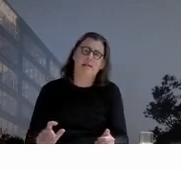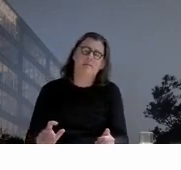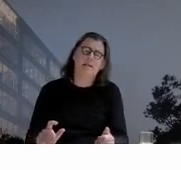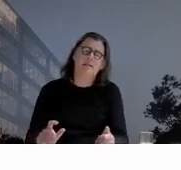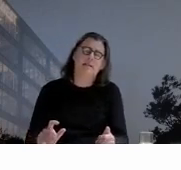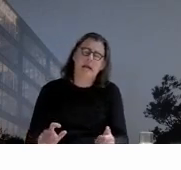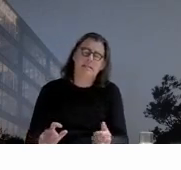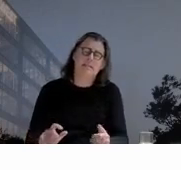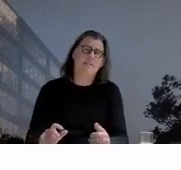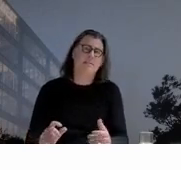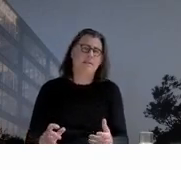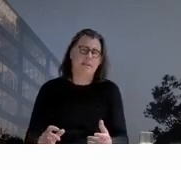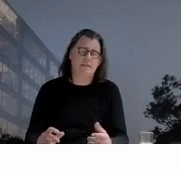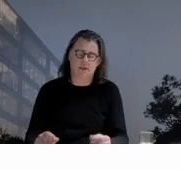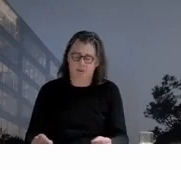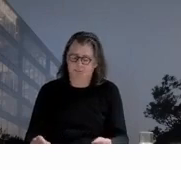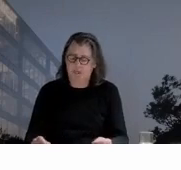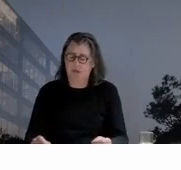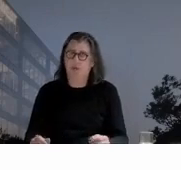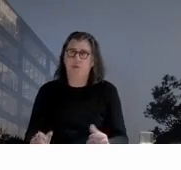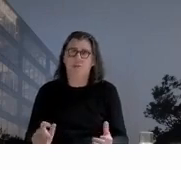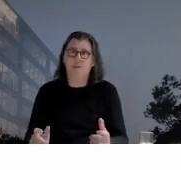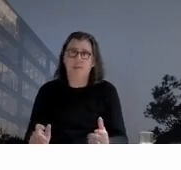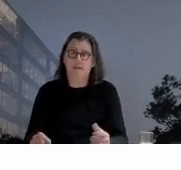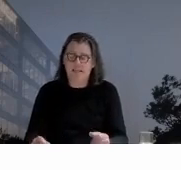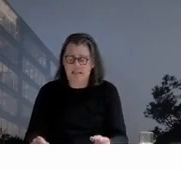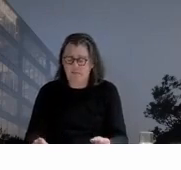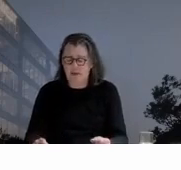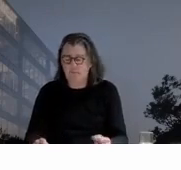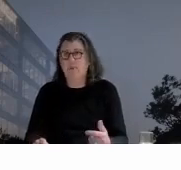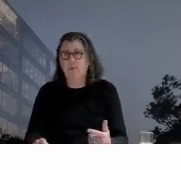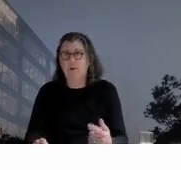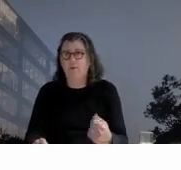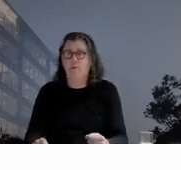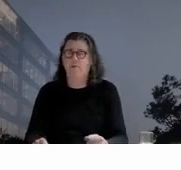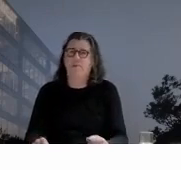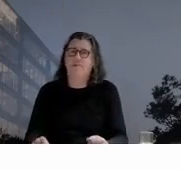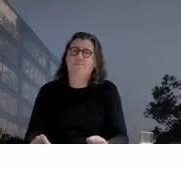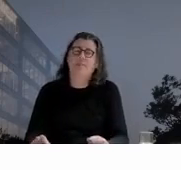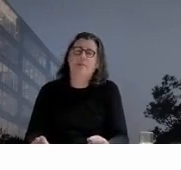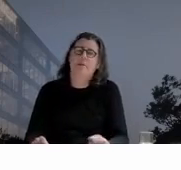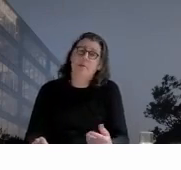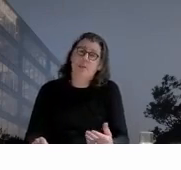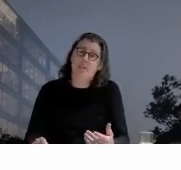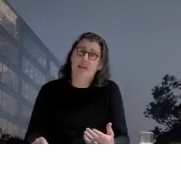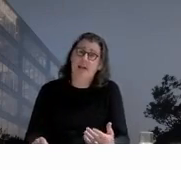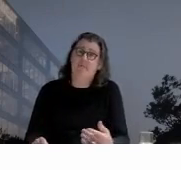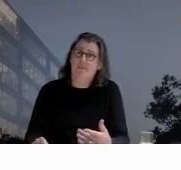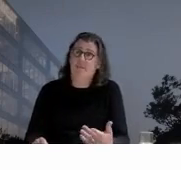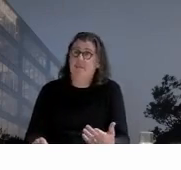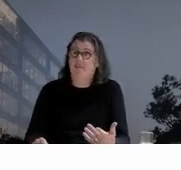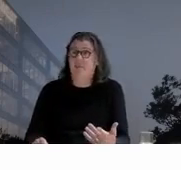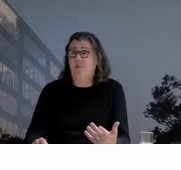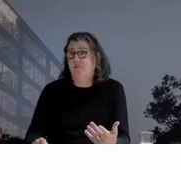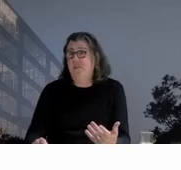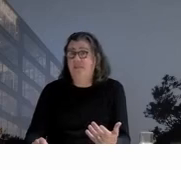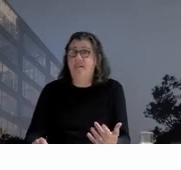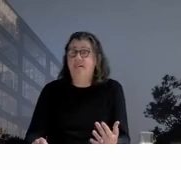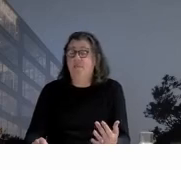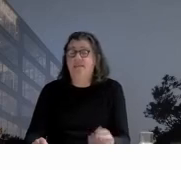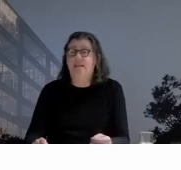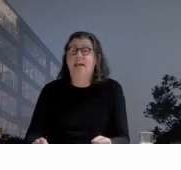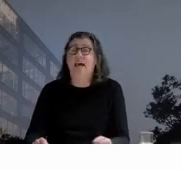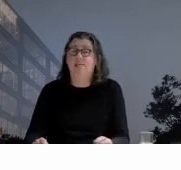making the glass thickness slightly thicker. So it's still a net saving, but we're at 400. We still have, you know,